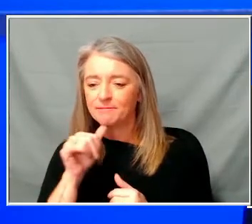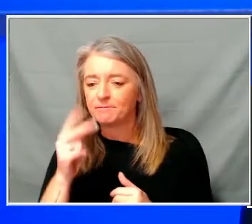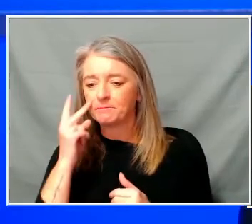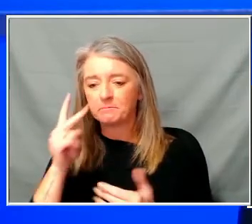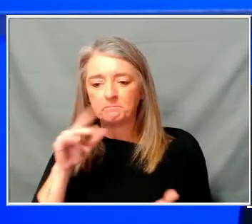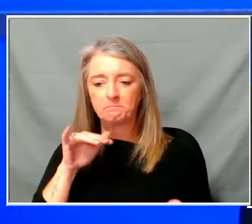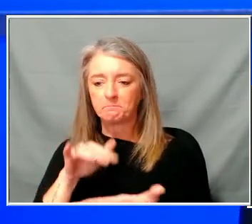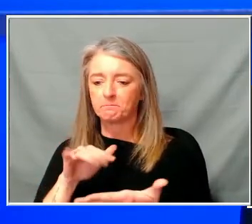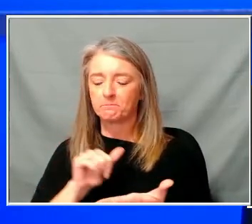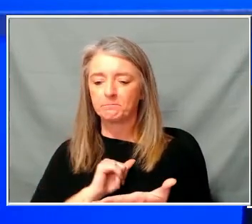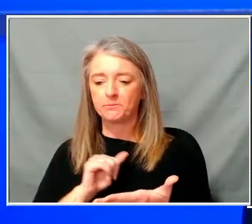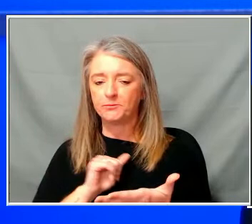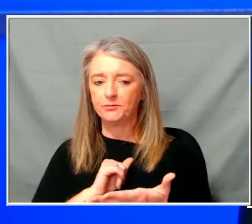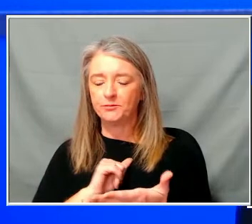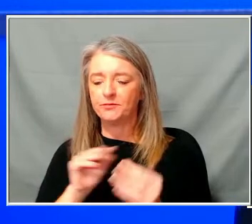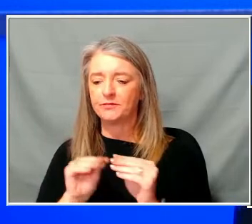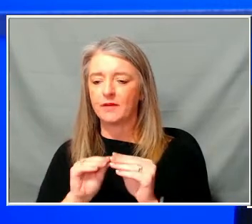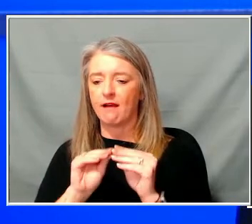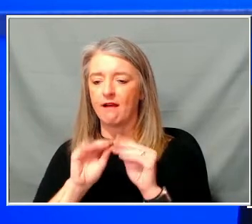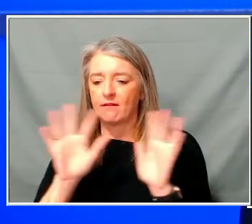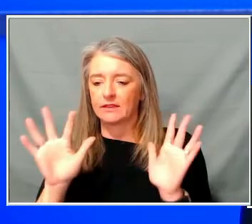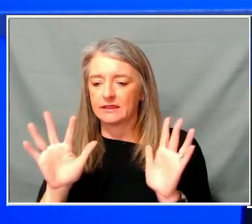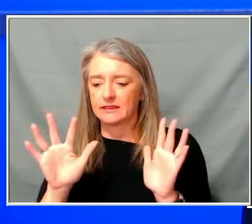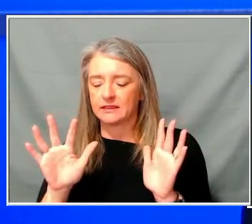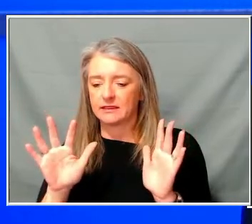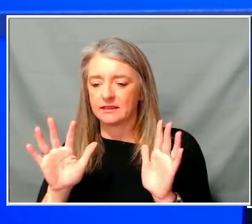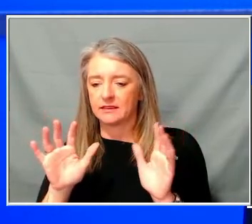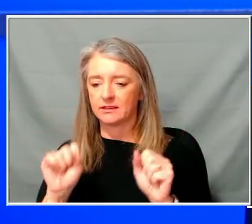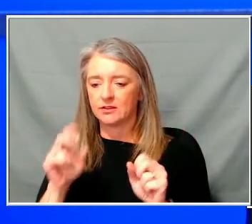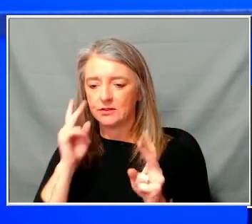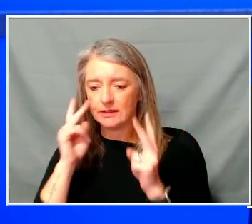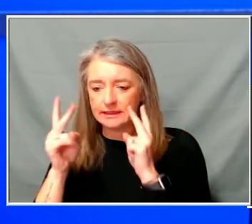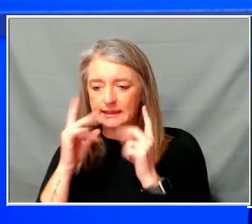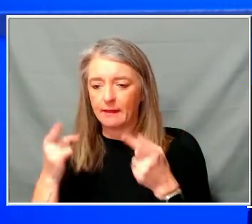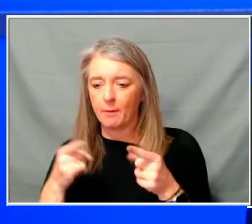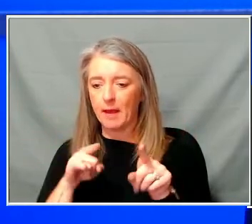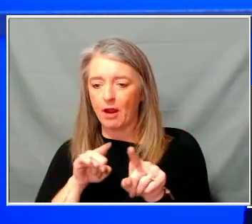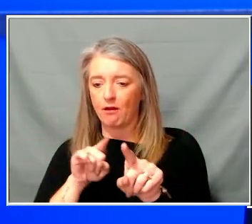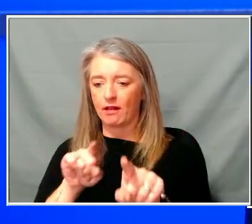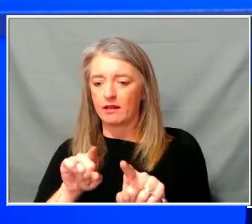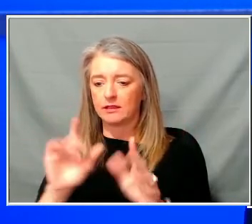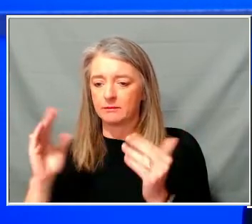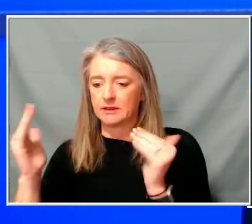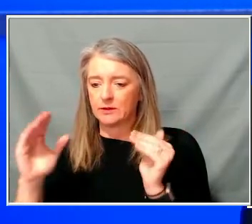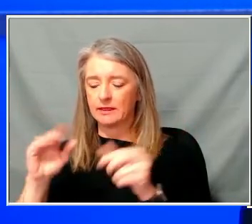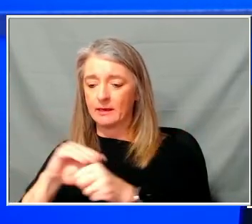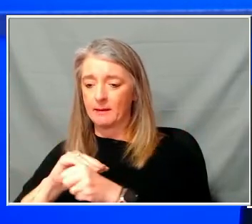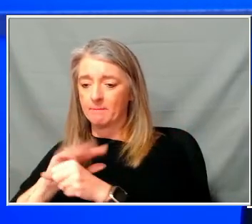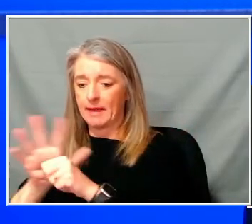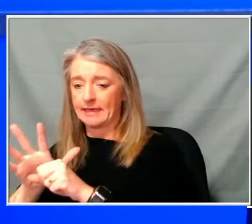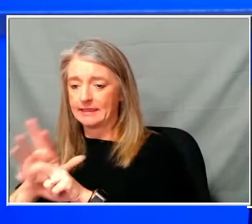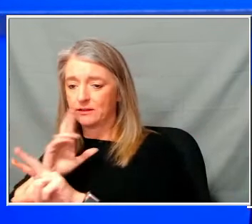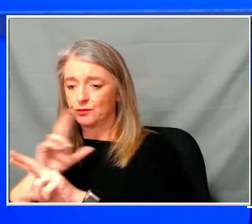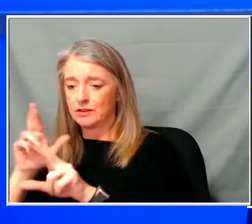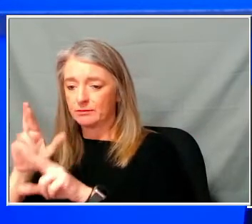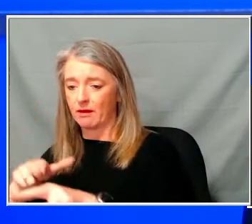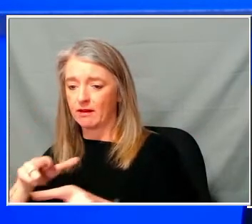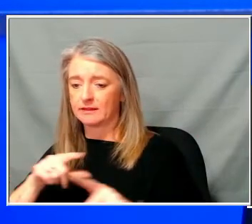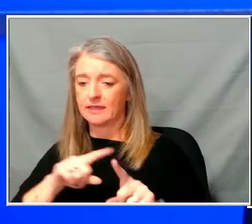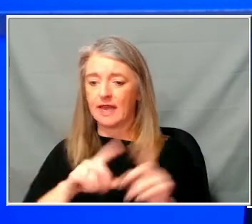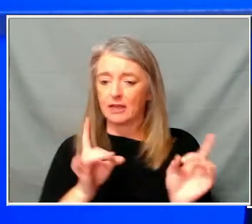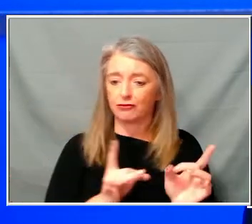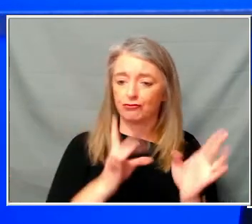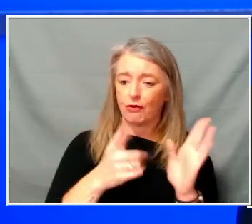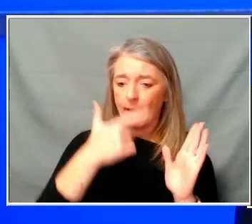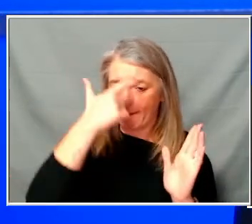but you know, obviously you can see the parallels between the pandemic response and trauma